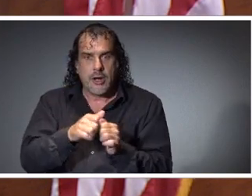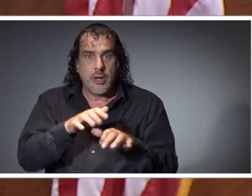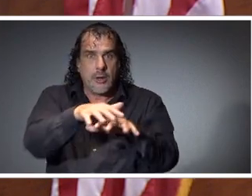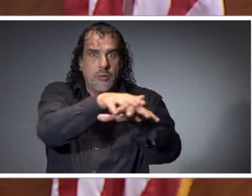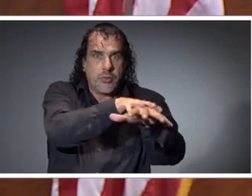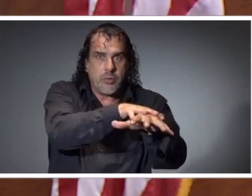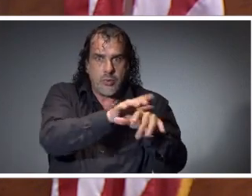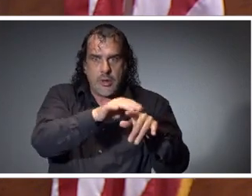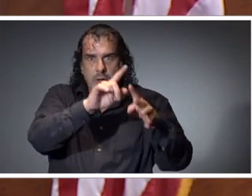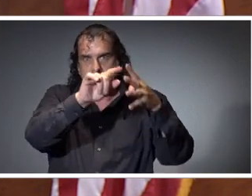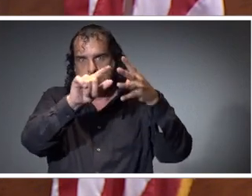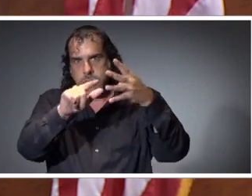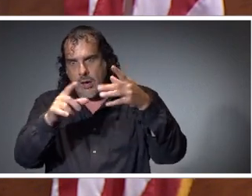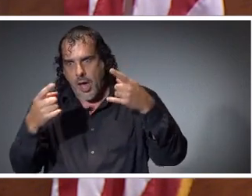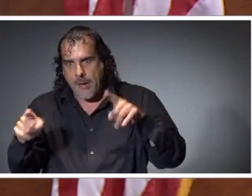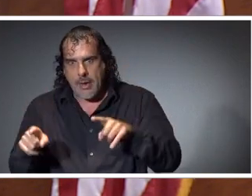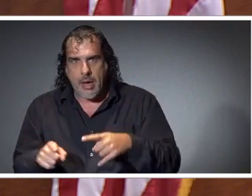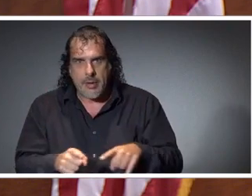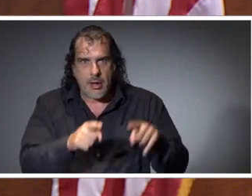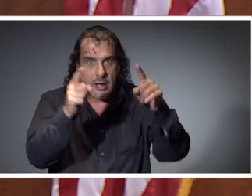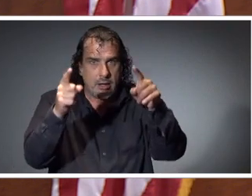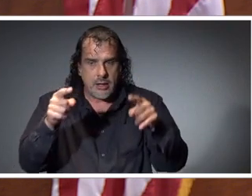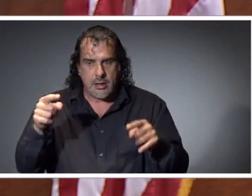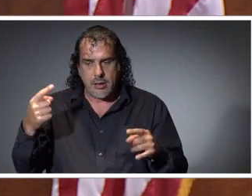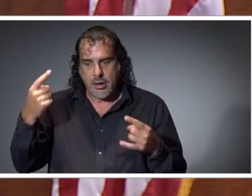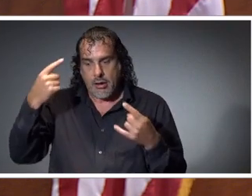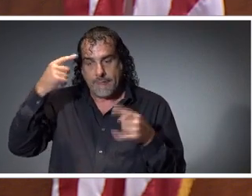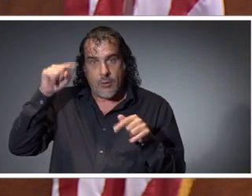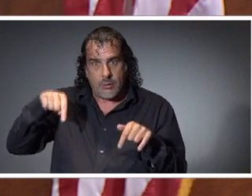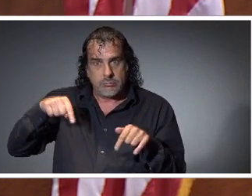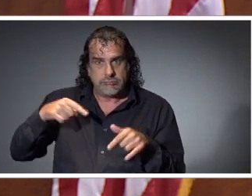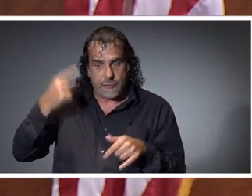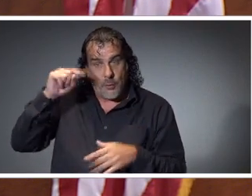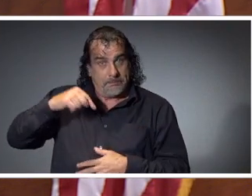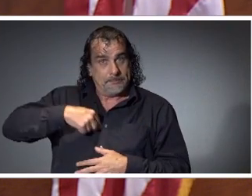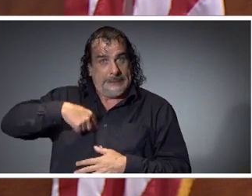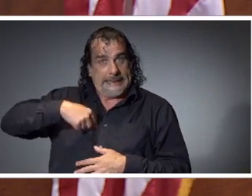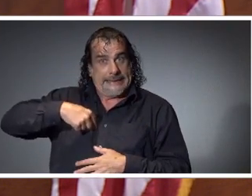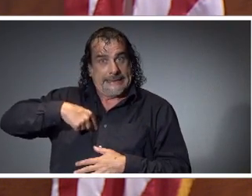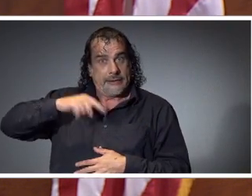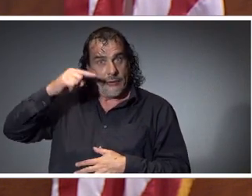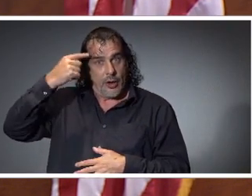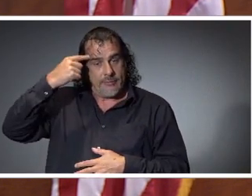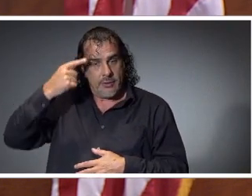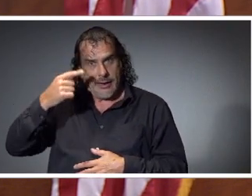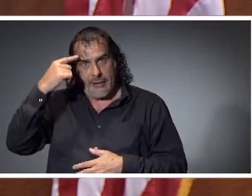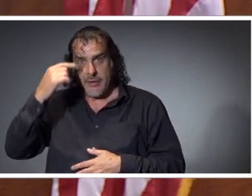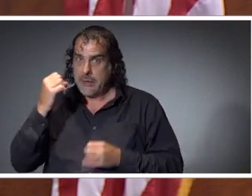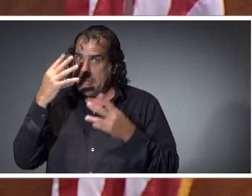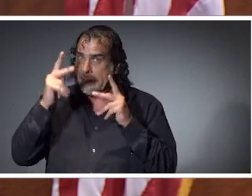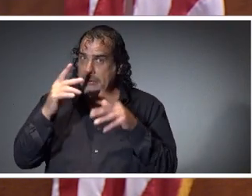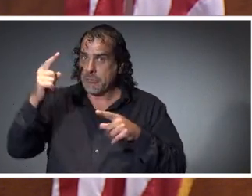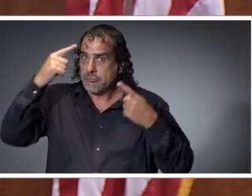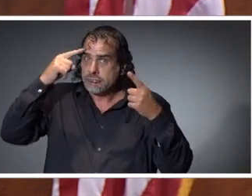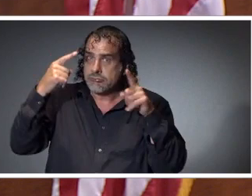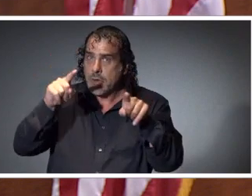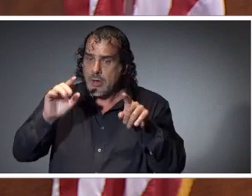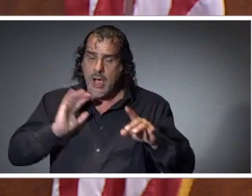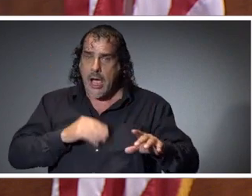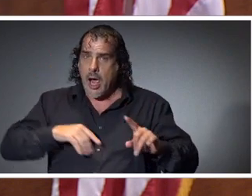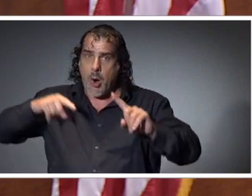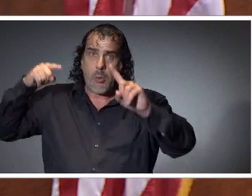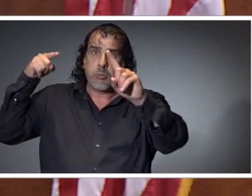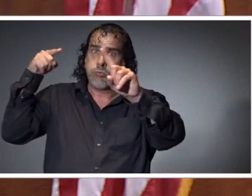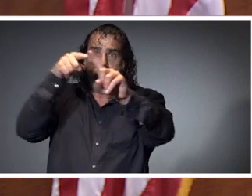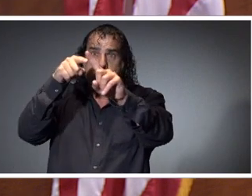lots of different things. For us, for me at least, and I think everyone agrees with this, our goal has always been